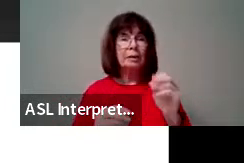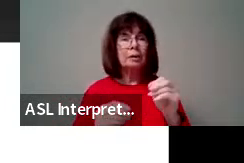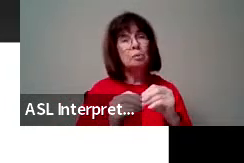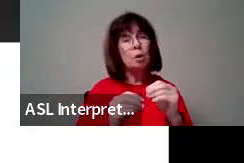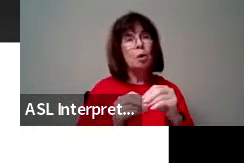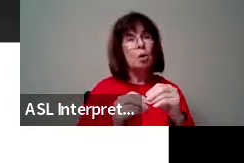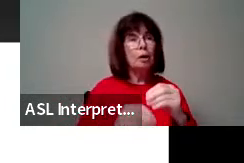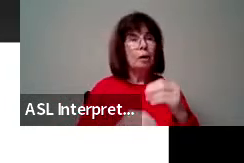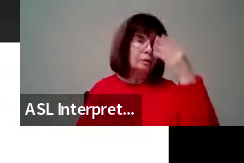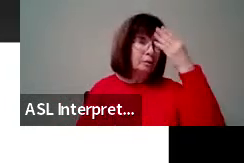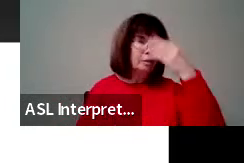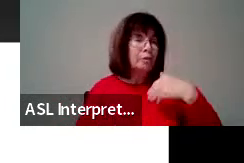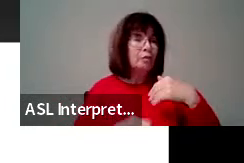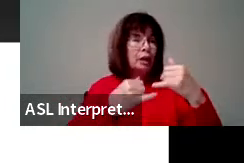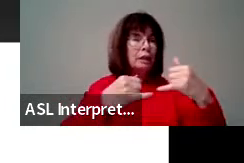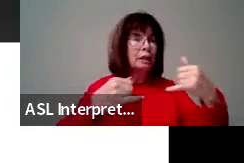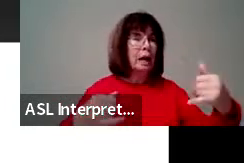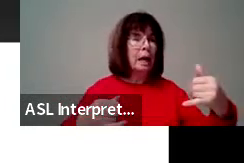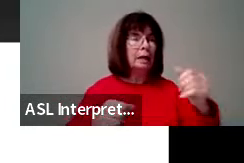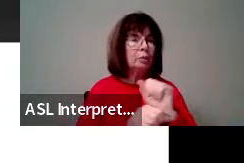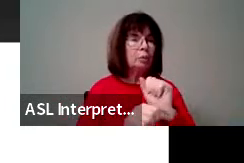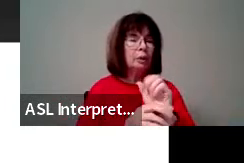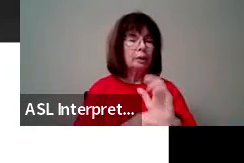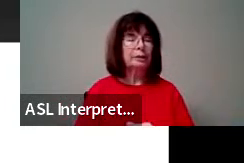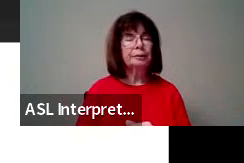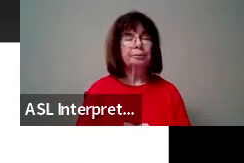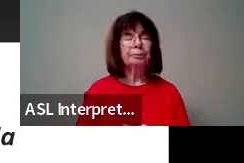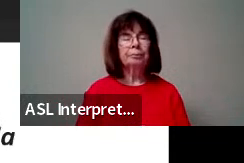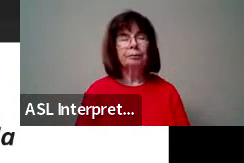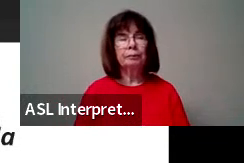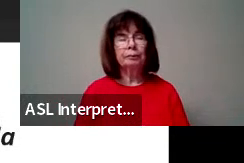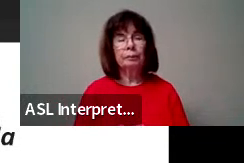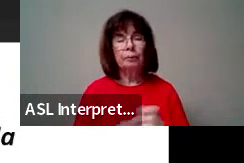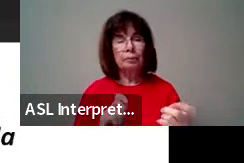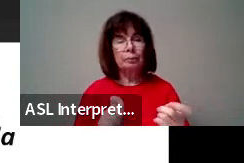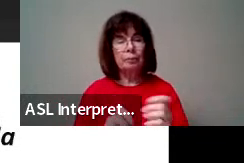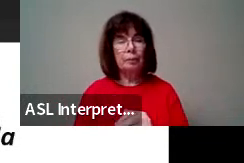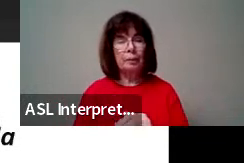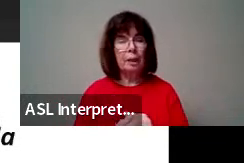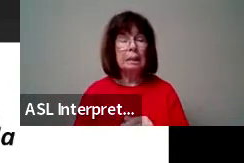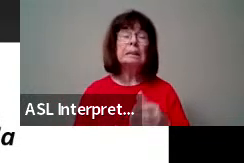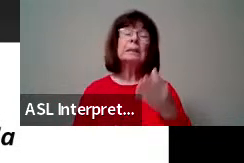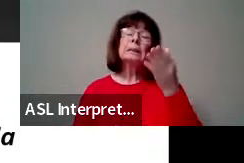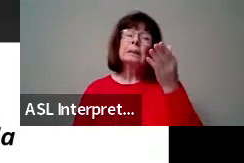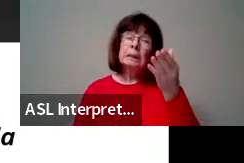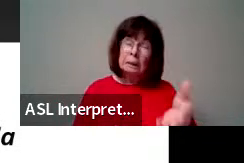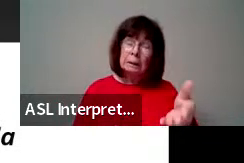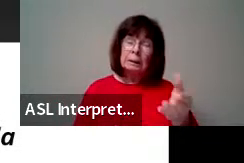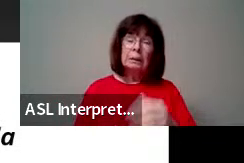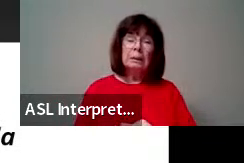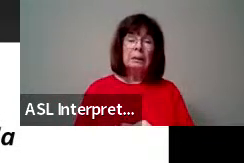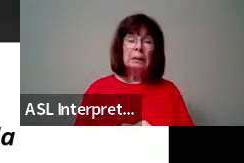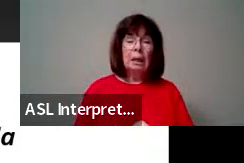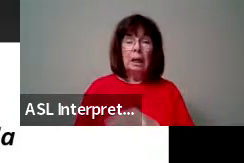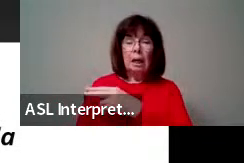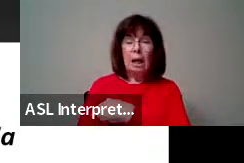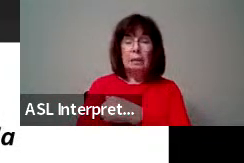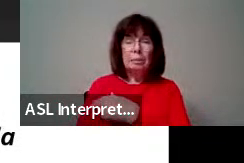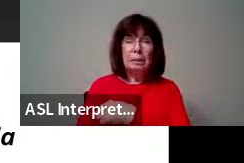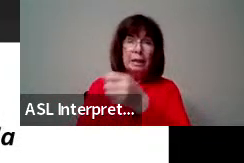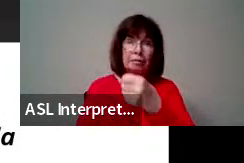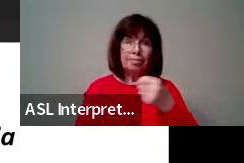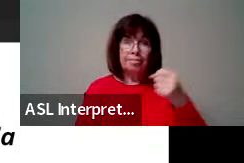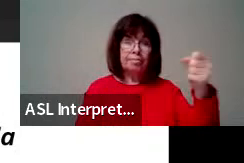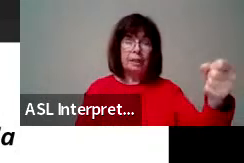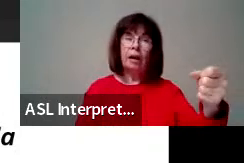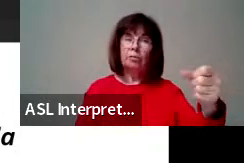more frontline workers, things like that. Next slide. And hospitalizations have moved